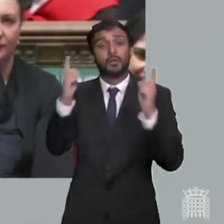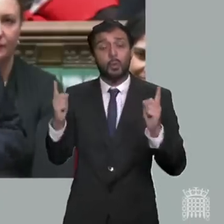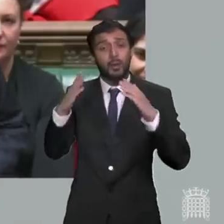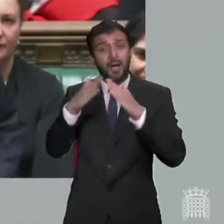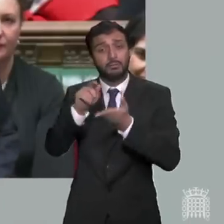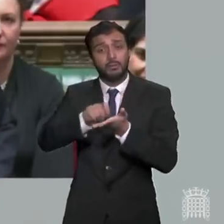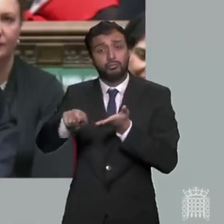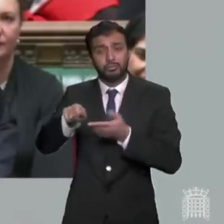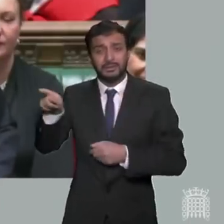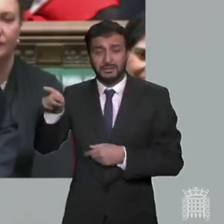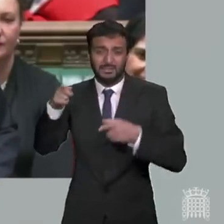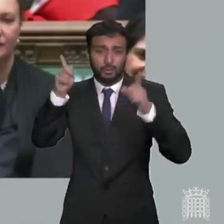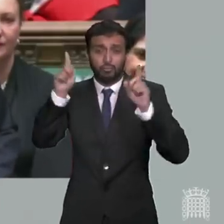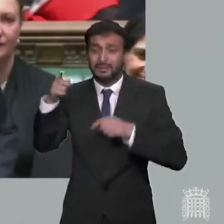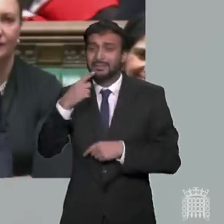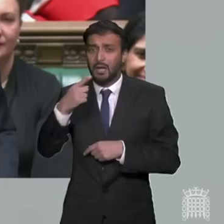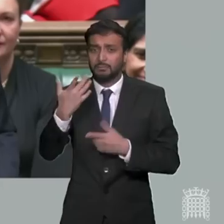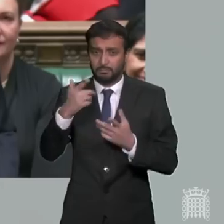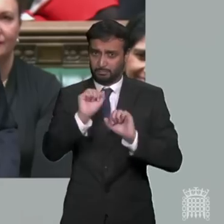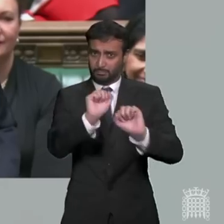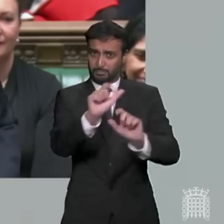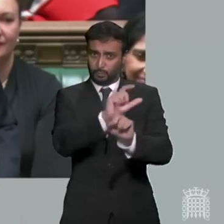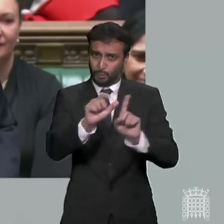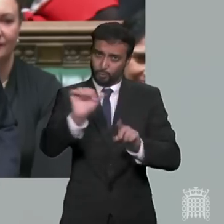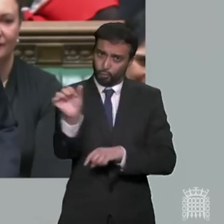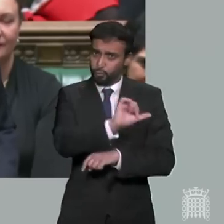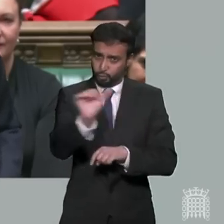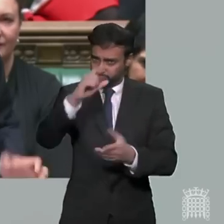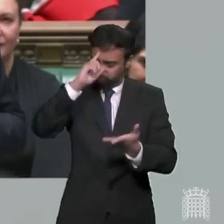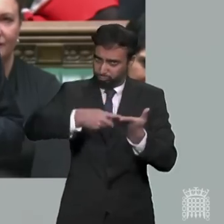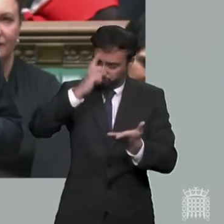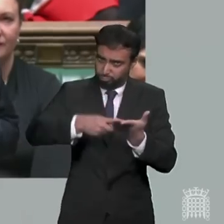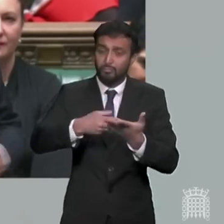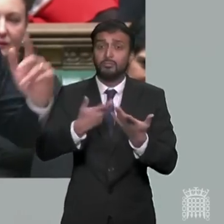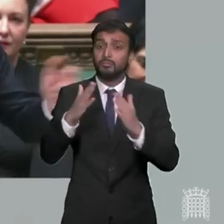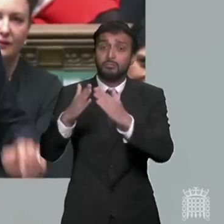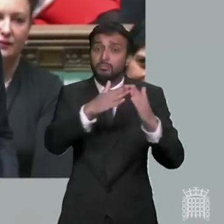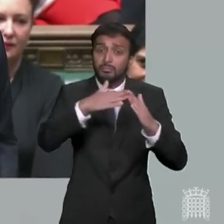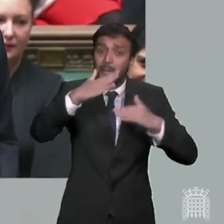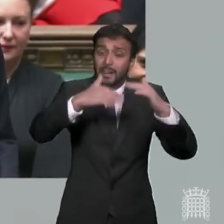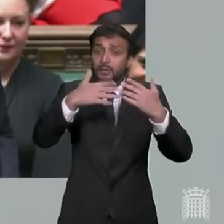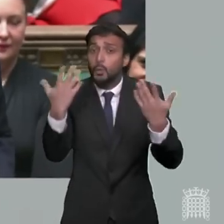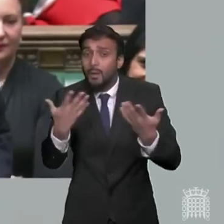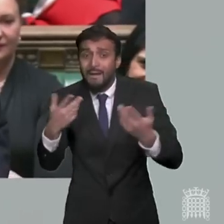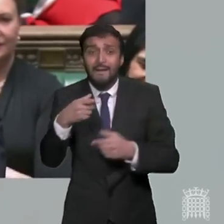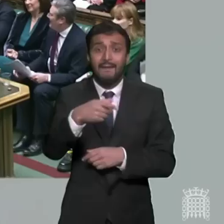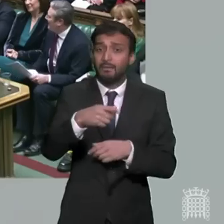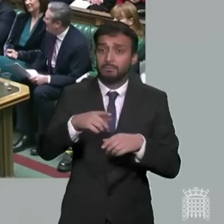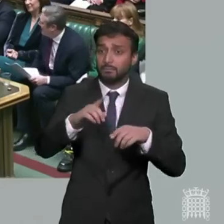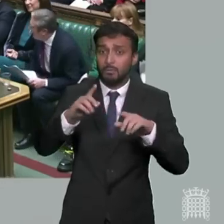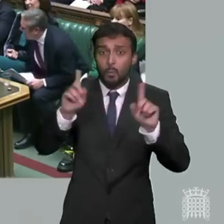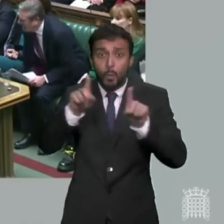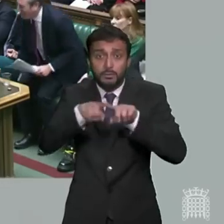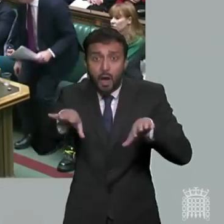have control over where homes are built and what sort of homes are built. That's my position, that's her position. What's his